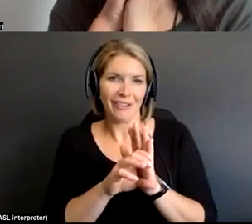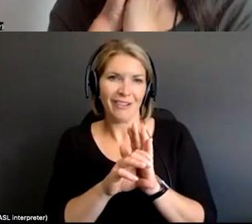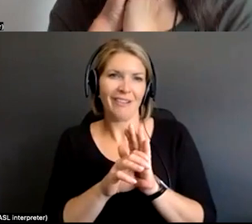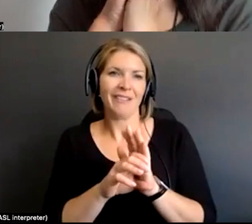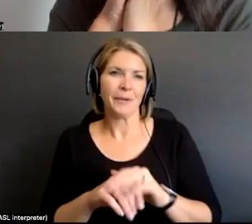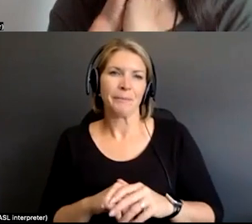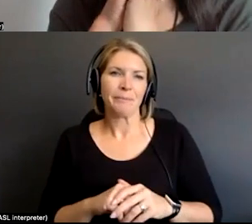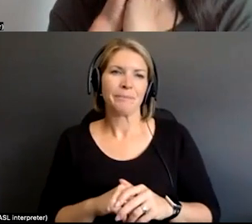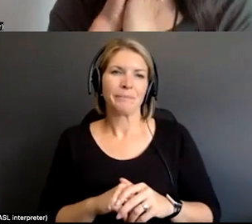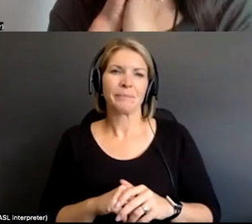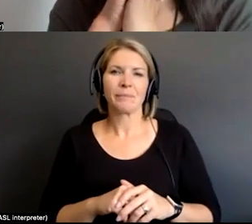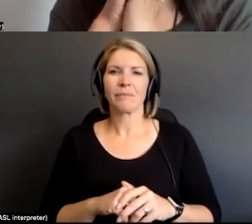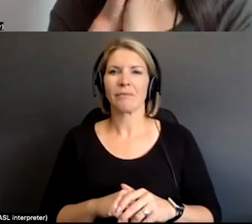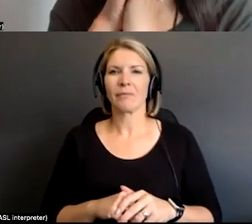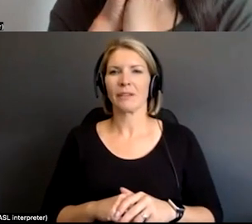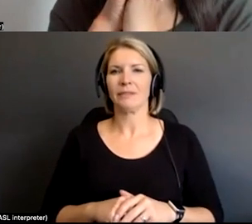Nathan,